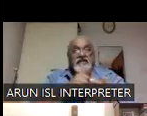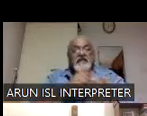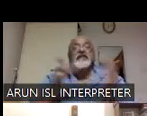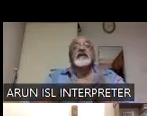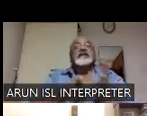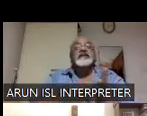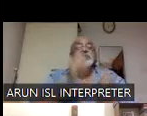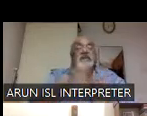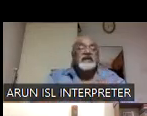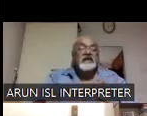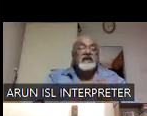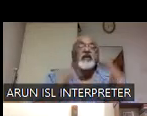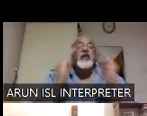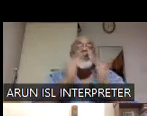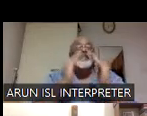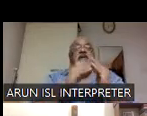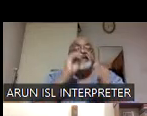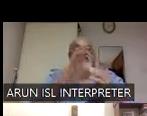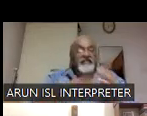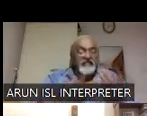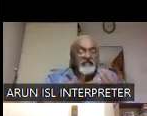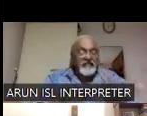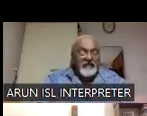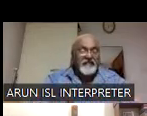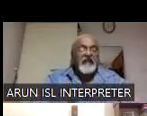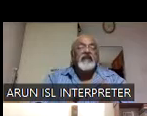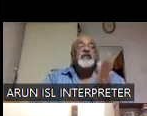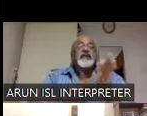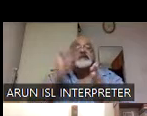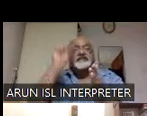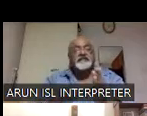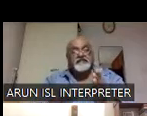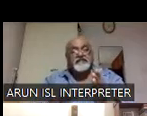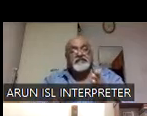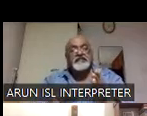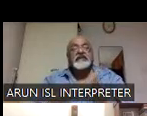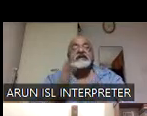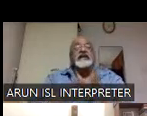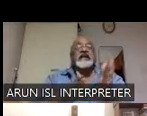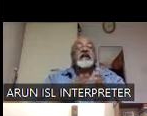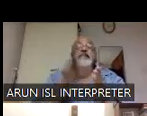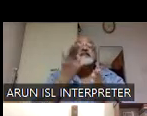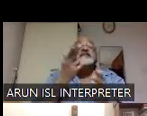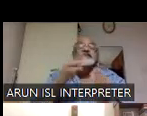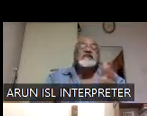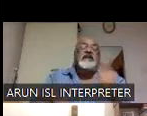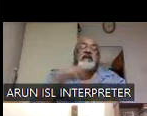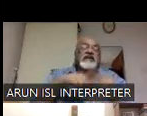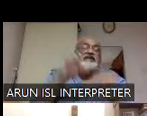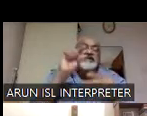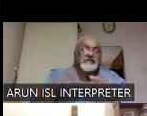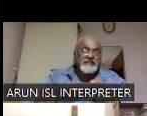Indira Awas Yojana, concession in train travel, concession is bus travel, etc., etc.,